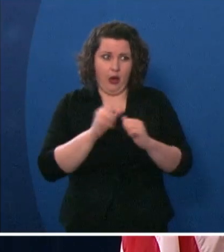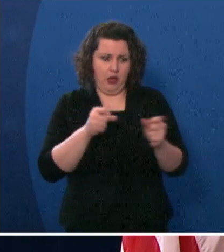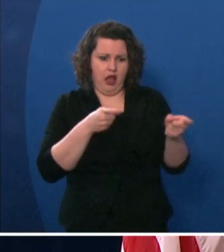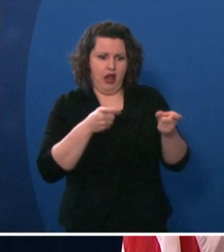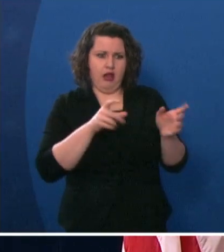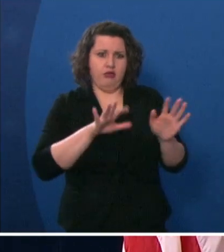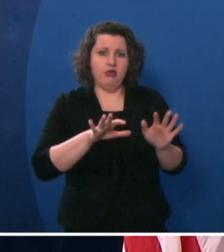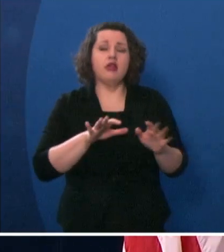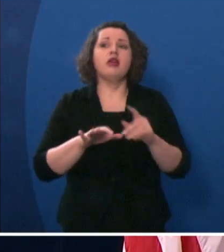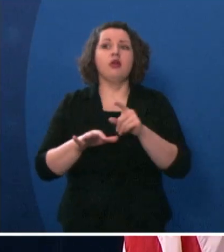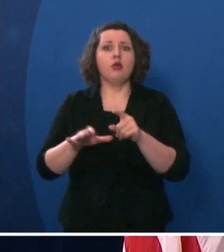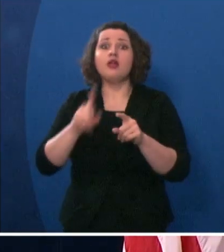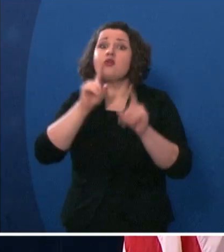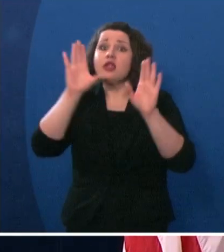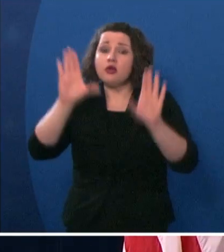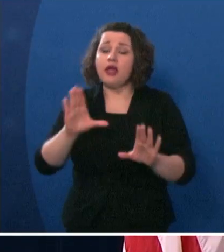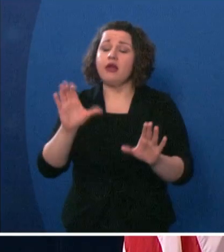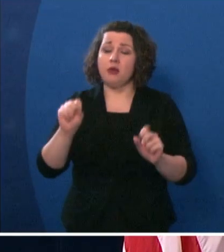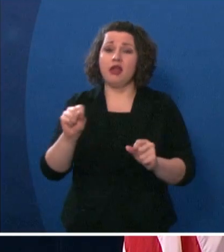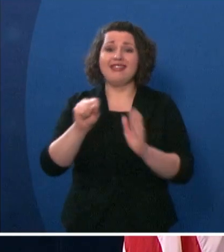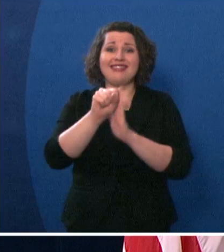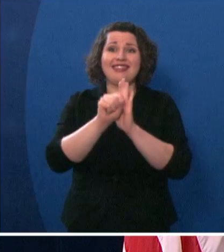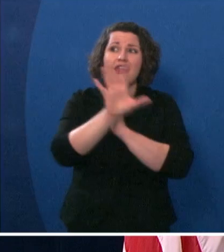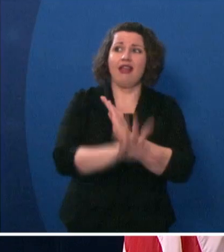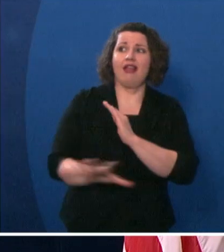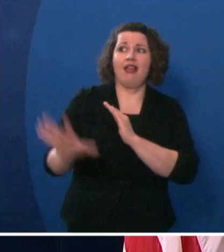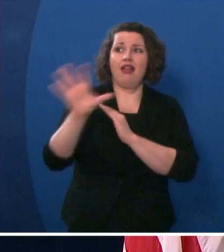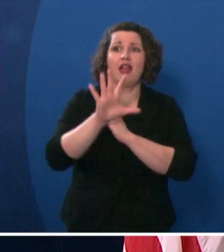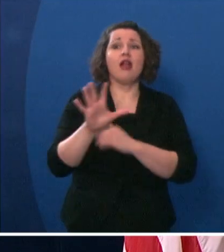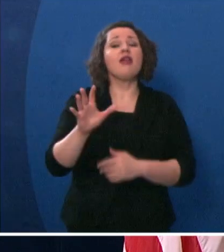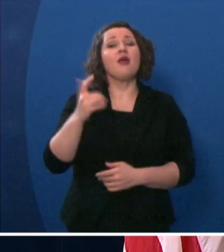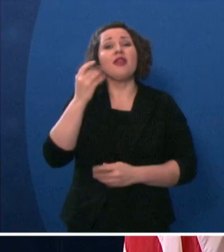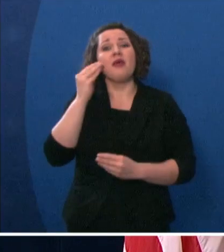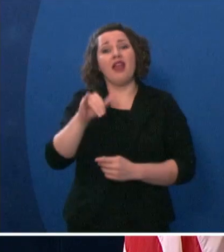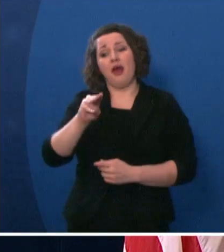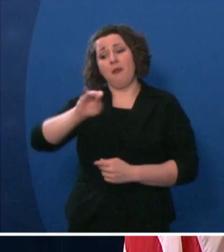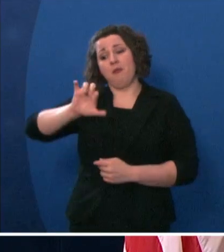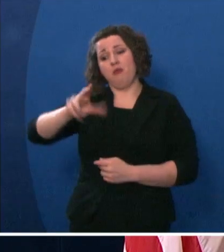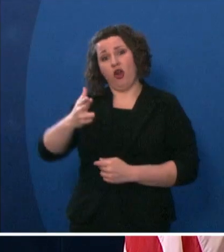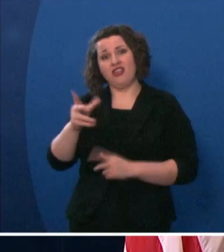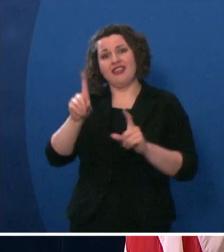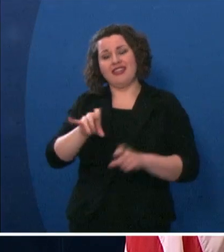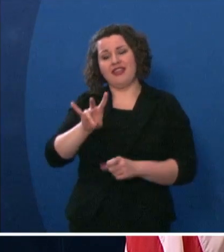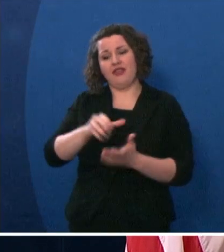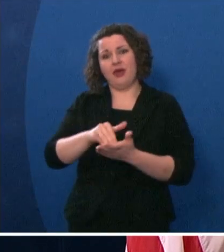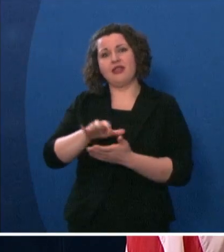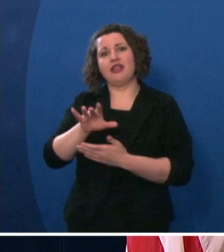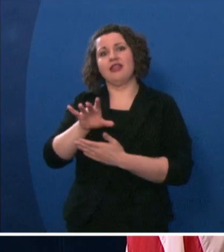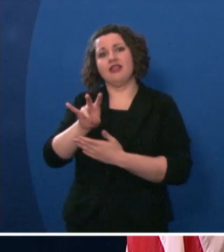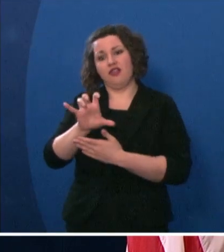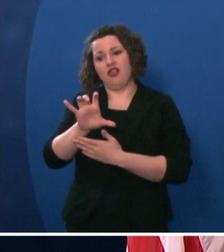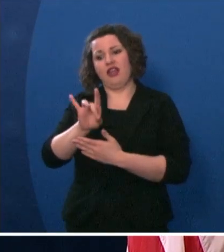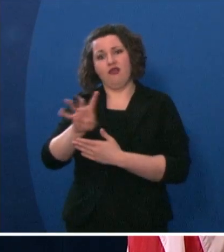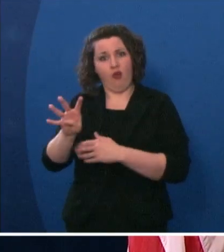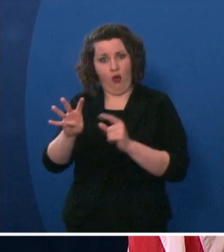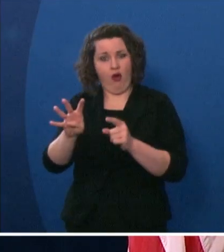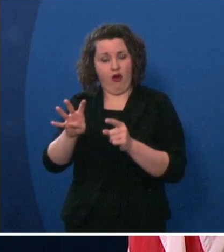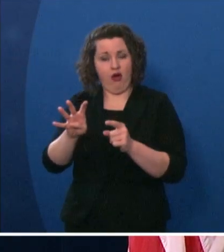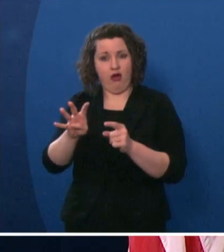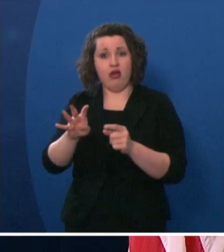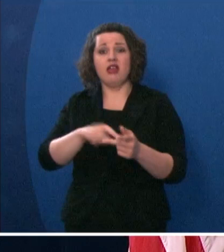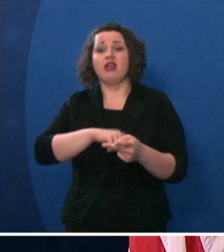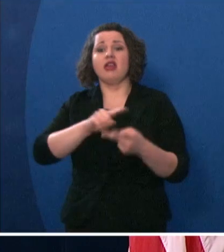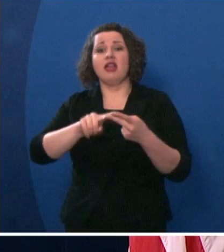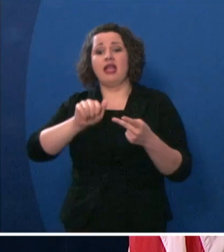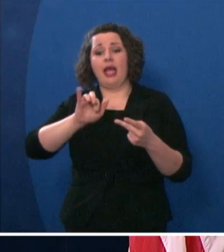on a statewide perspective. When you think about it, in March, we tested 7,884 Iowans. In April, we